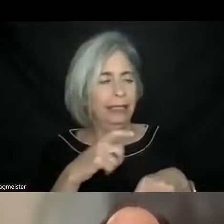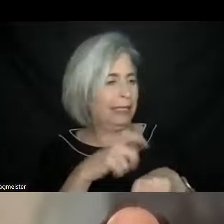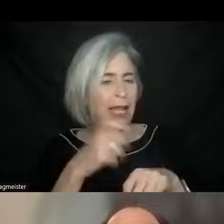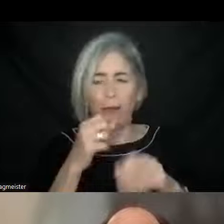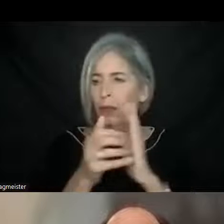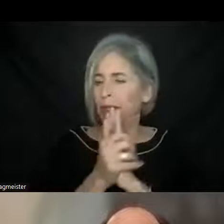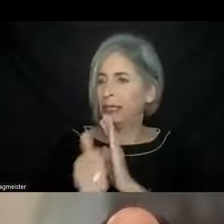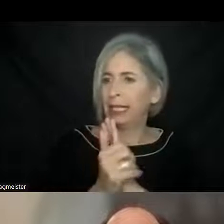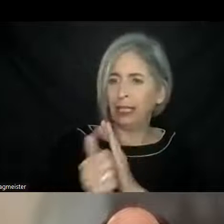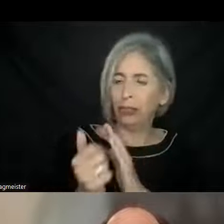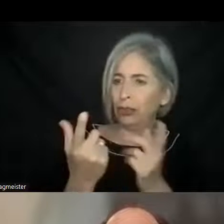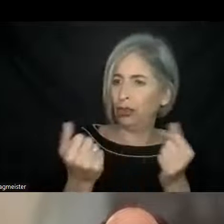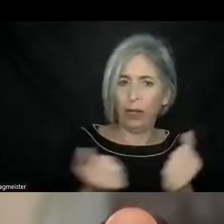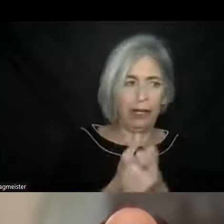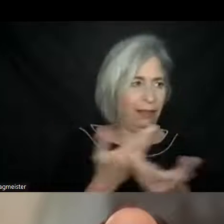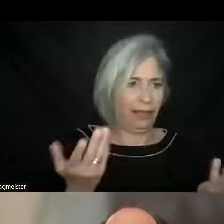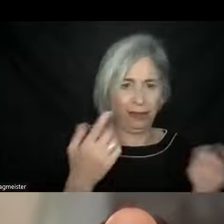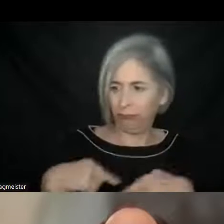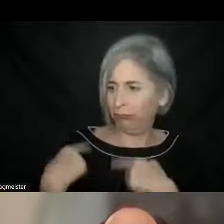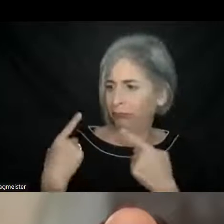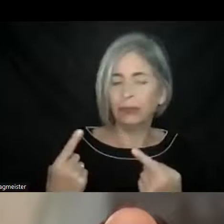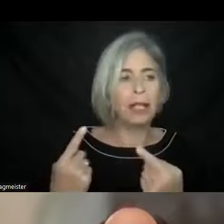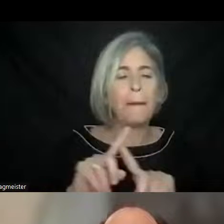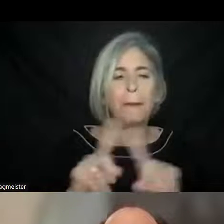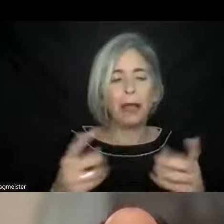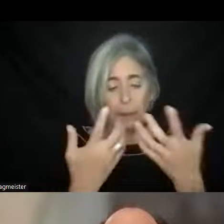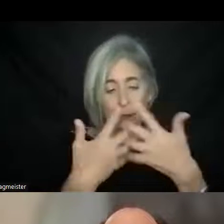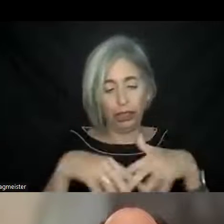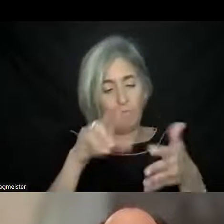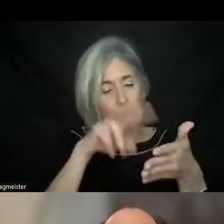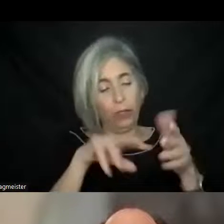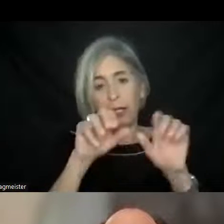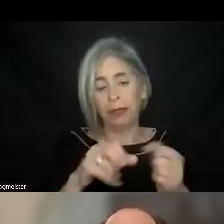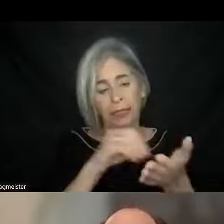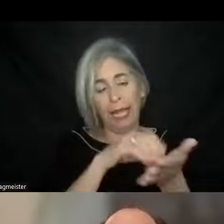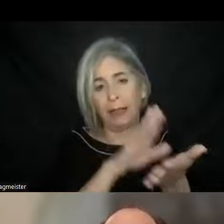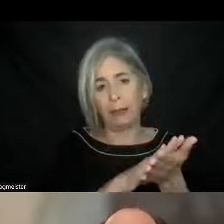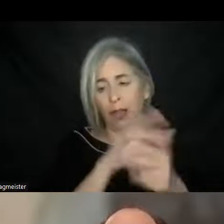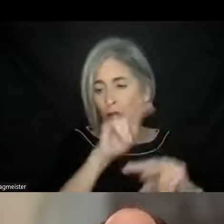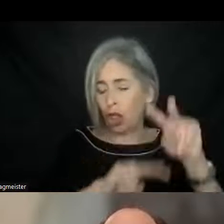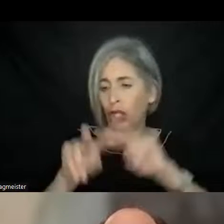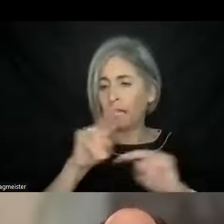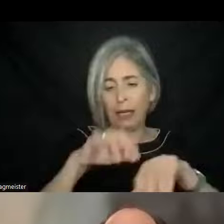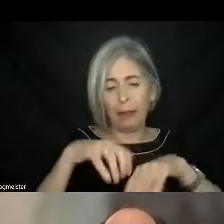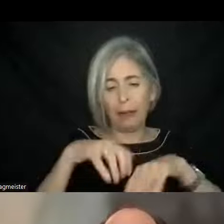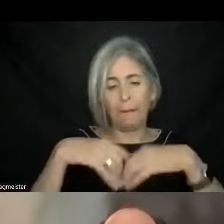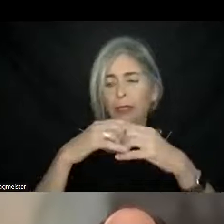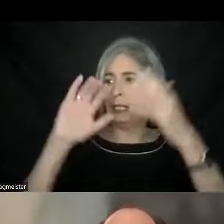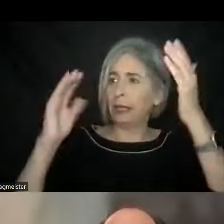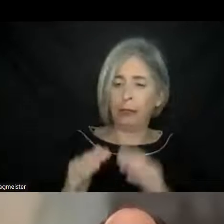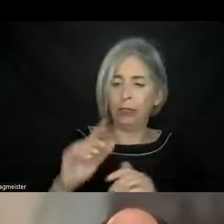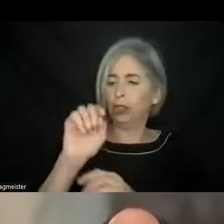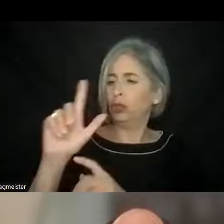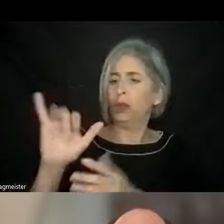to go off and to do anything else. But by having a machine readable document, we could actually start to look at building a comparison tool that